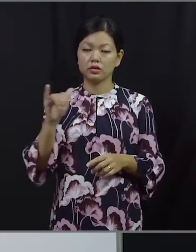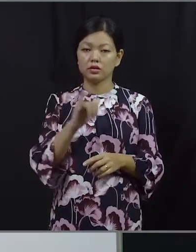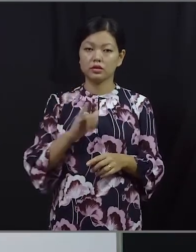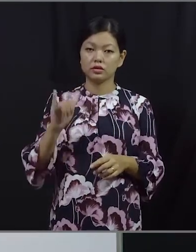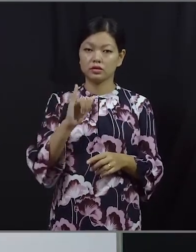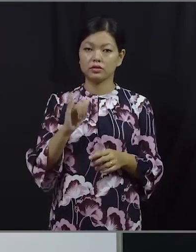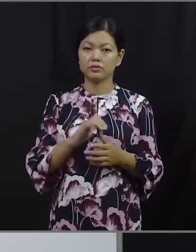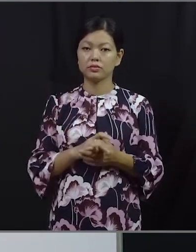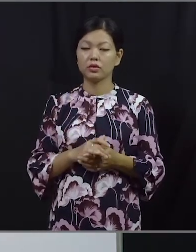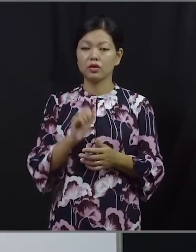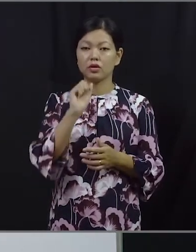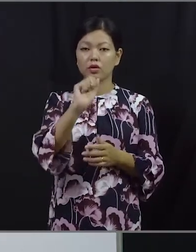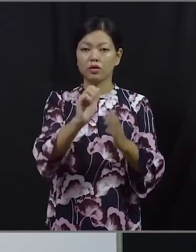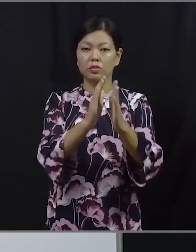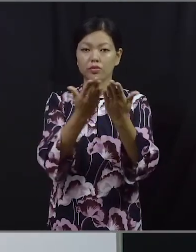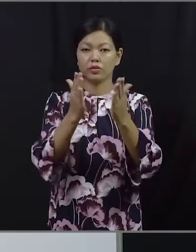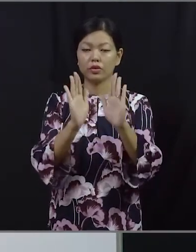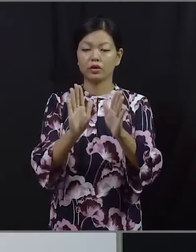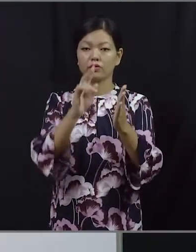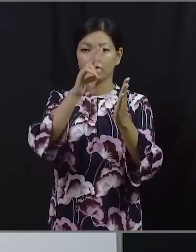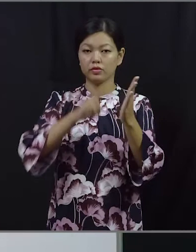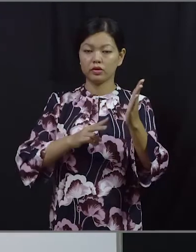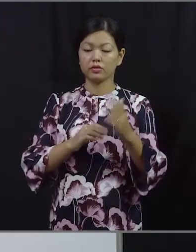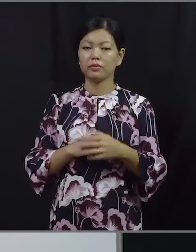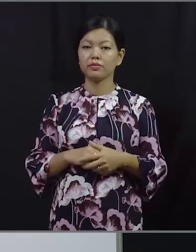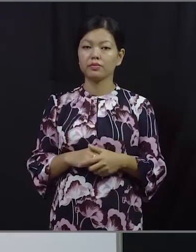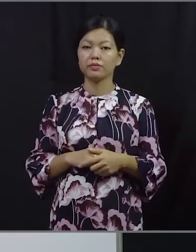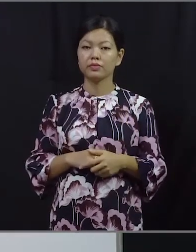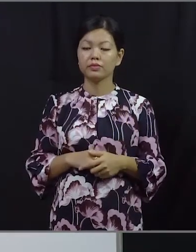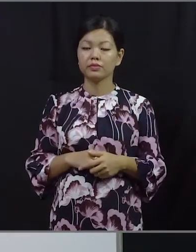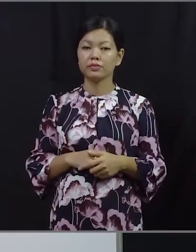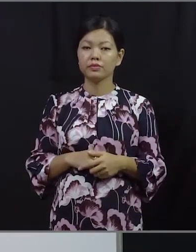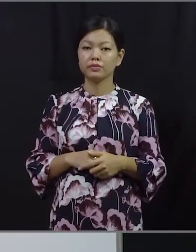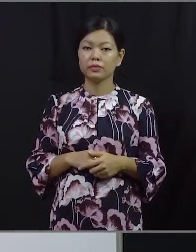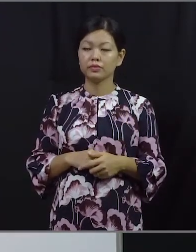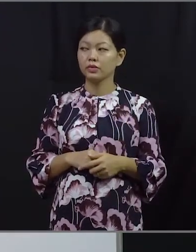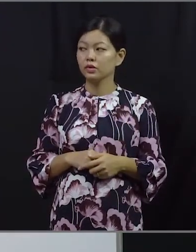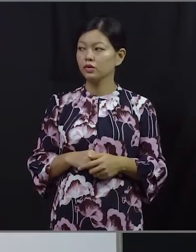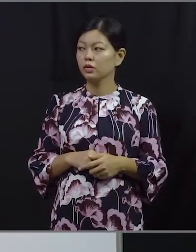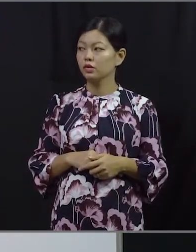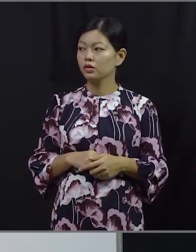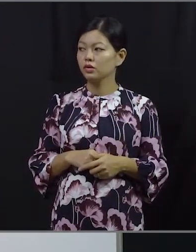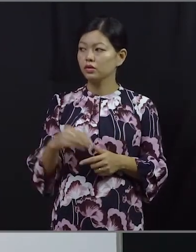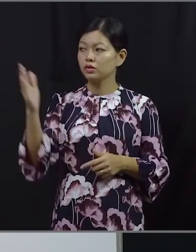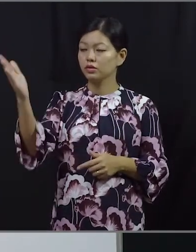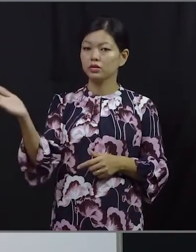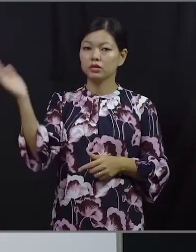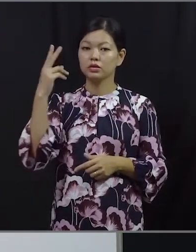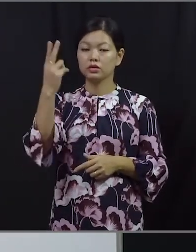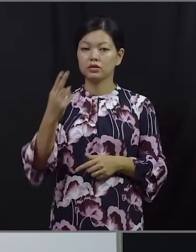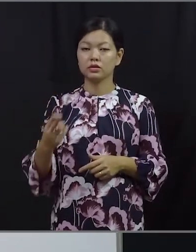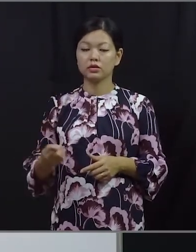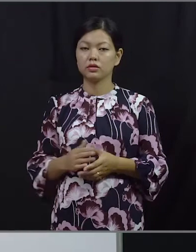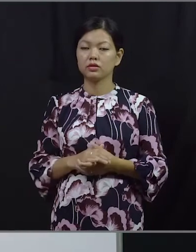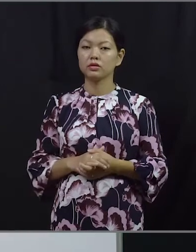image at eye to the angle subtended by the object at eye, the ratio. Okay. So, you please get it from the book. So, I will just tell you how to